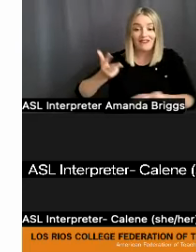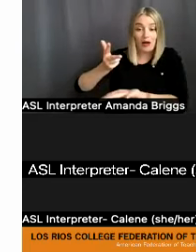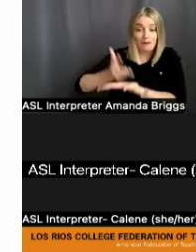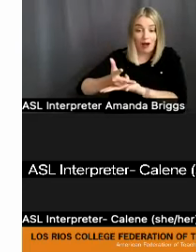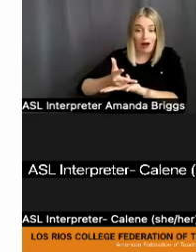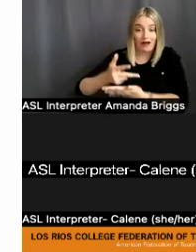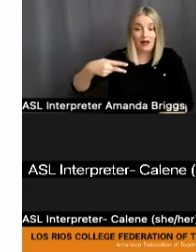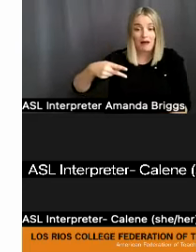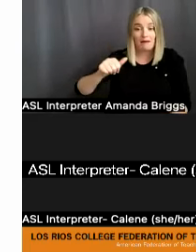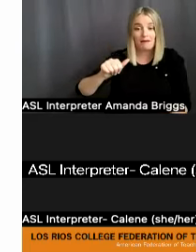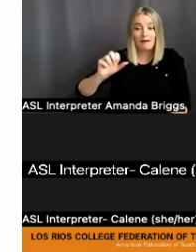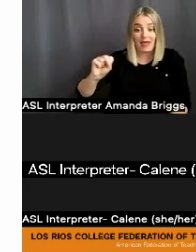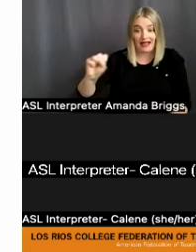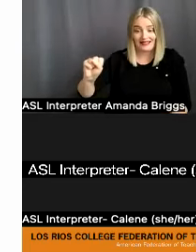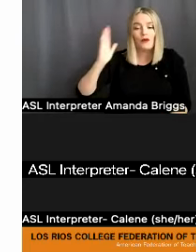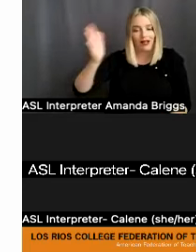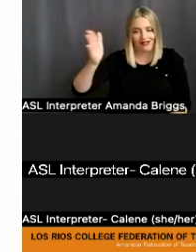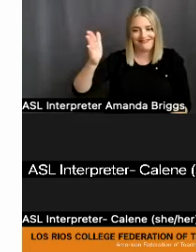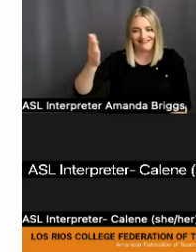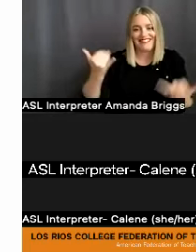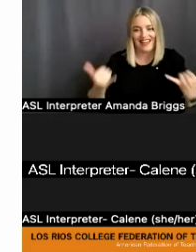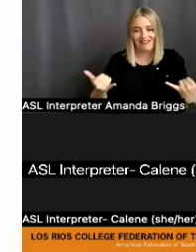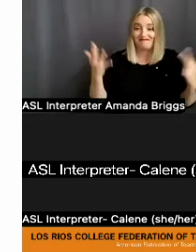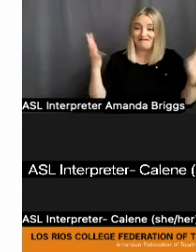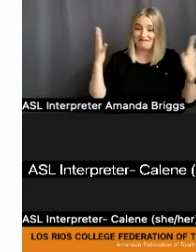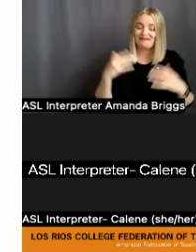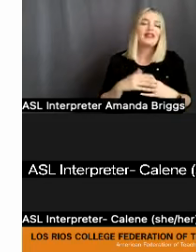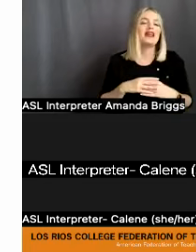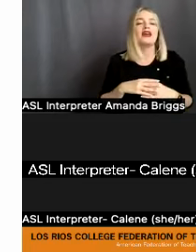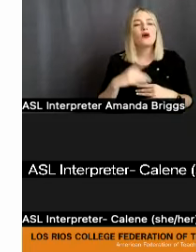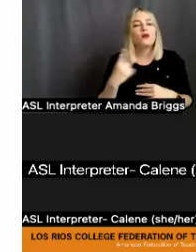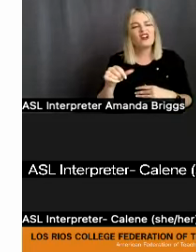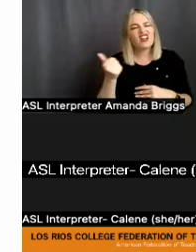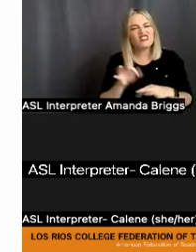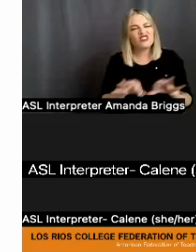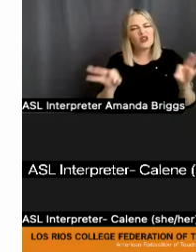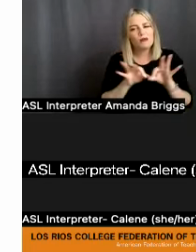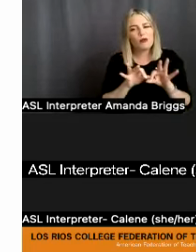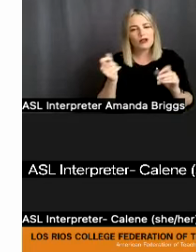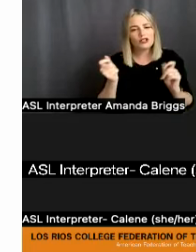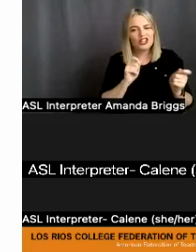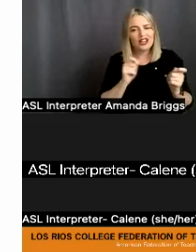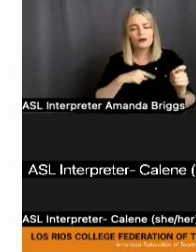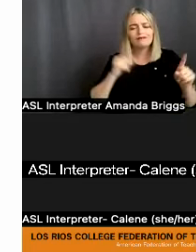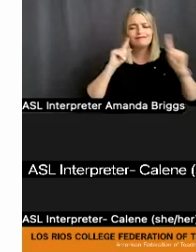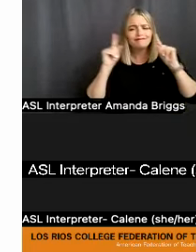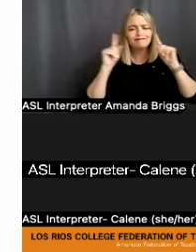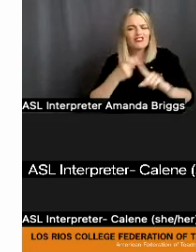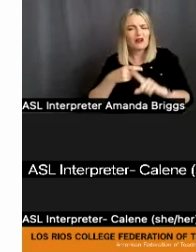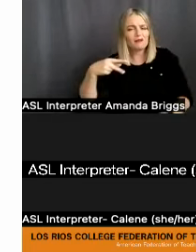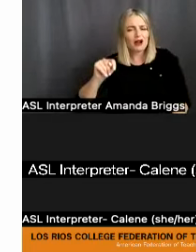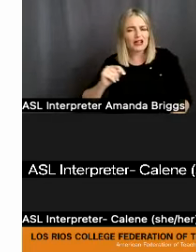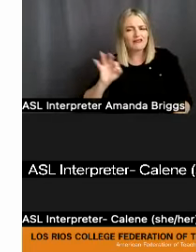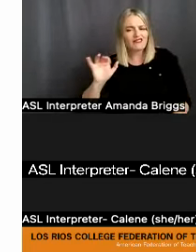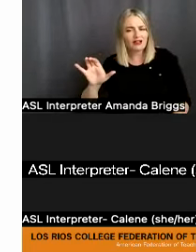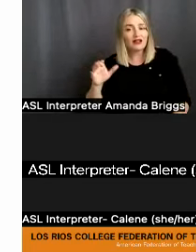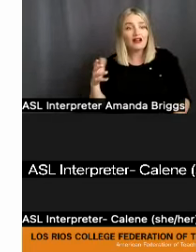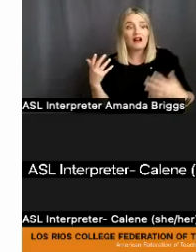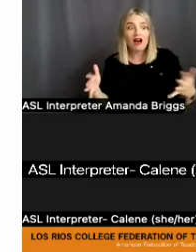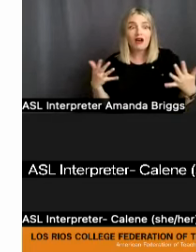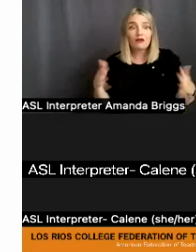One of the really important changes, and this is something that we heard from our part-time faculty who were already